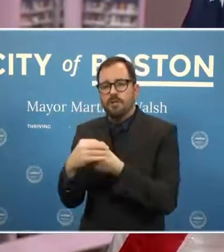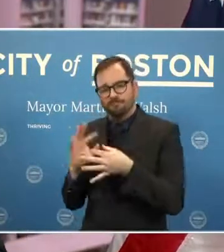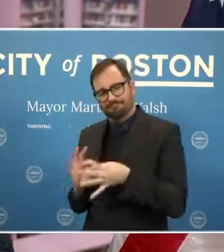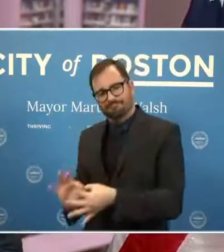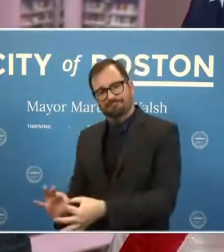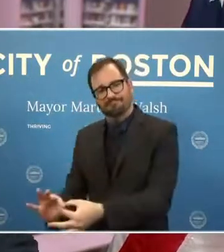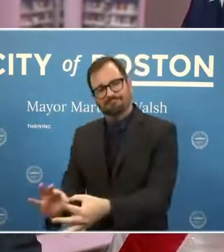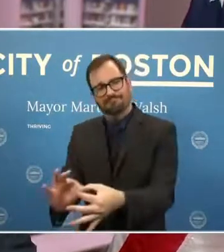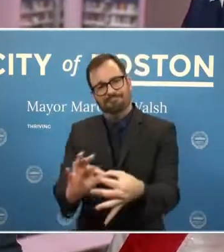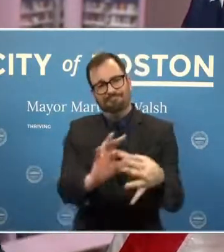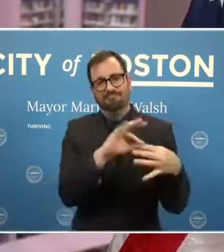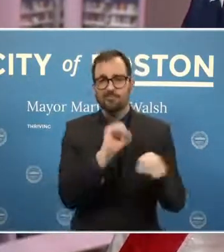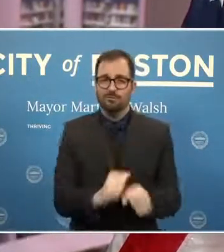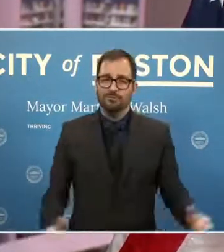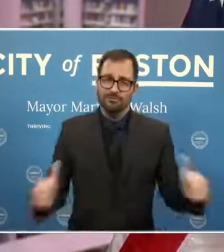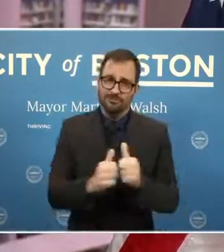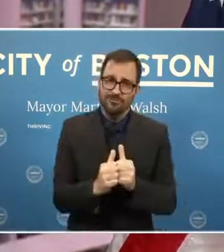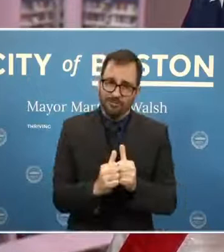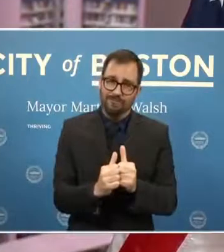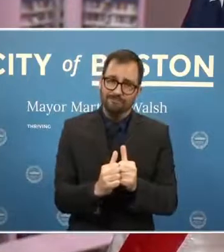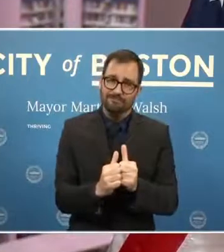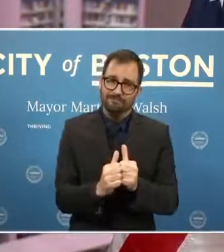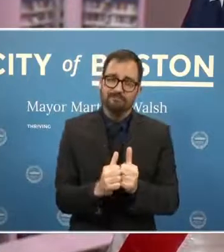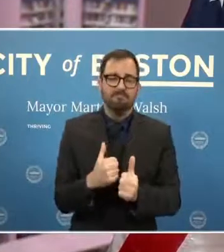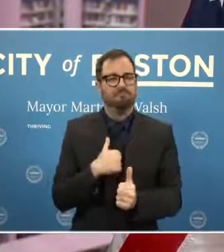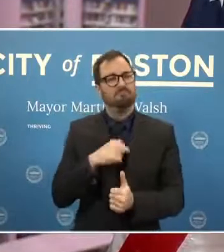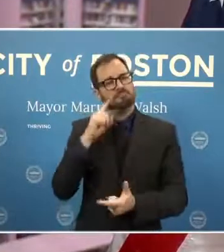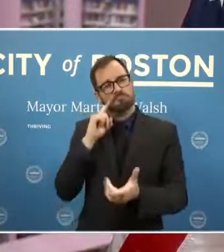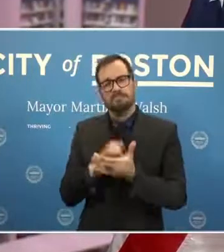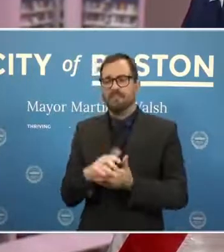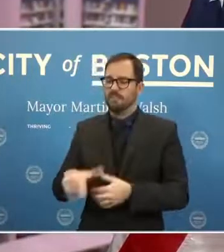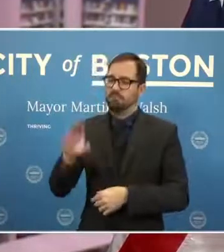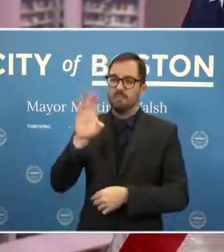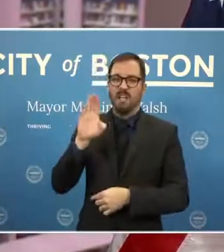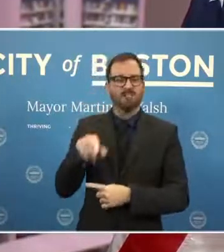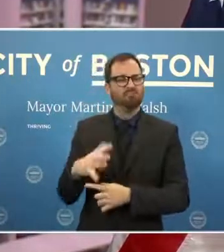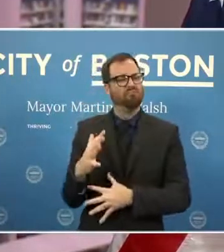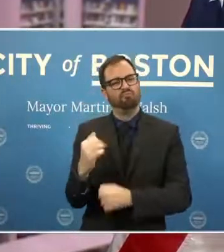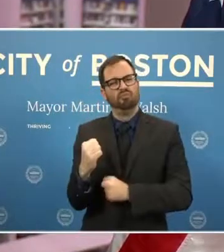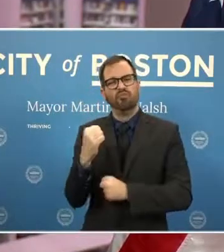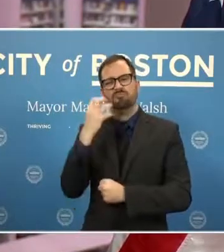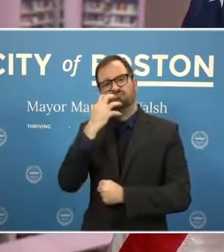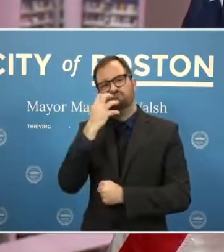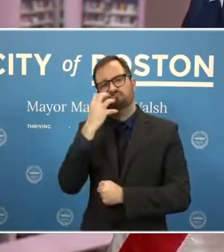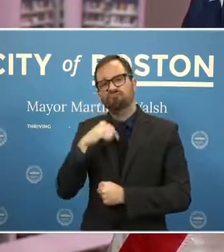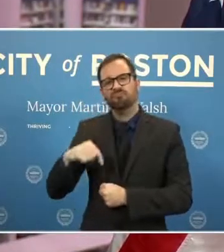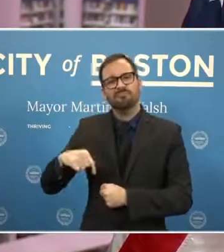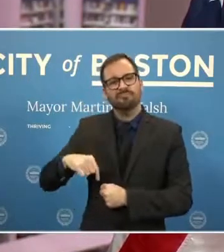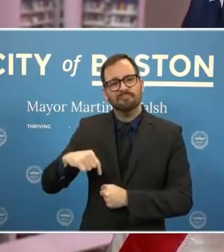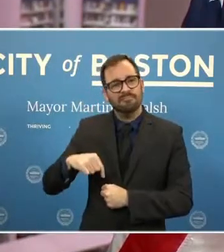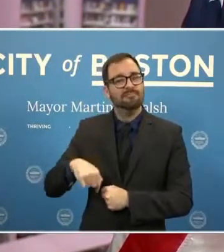I believe in Boston. This is the city that welcomed my immigrant parents.